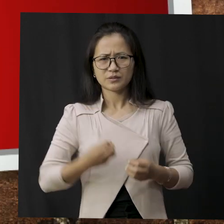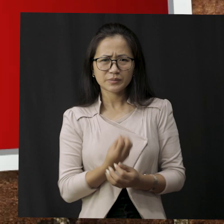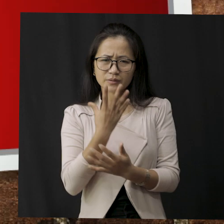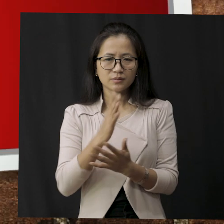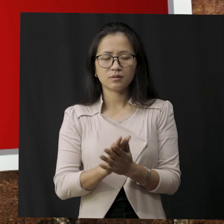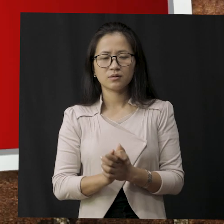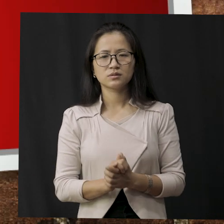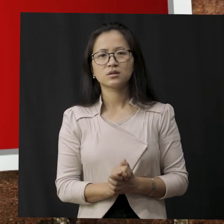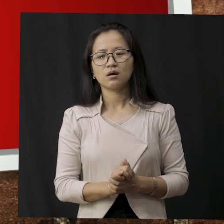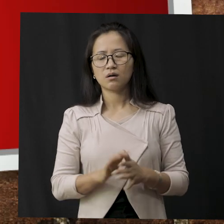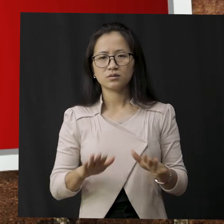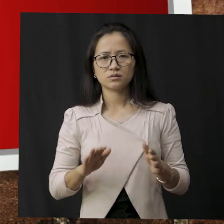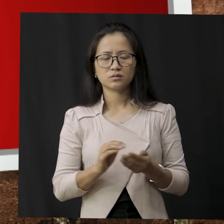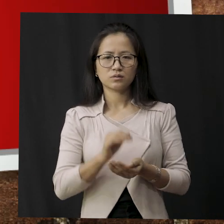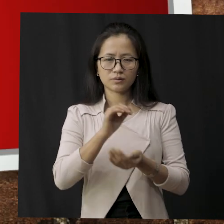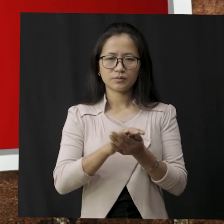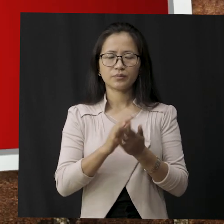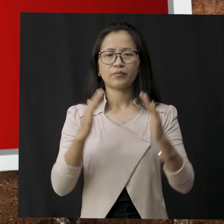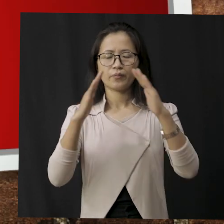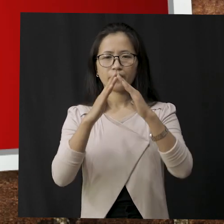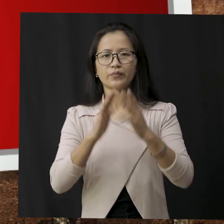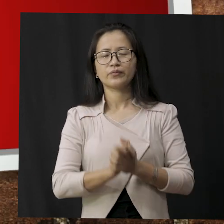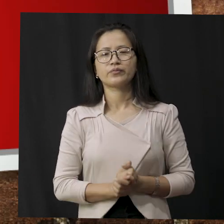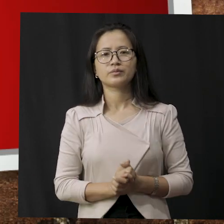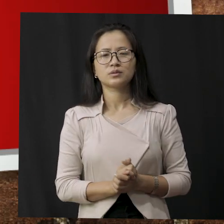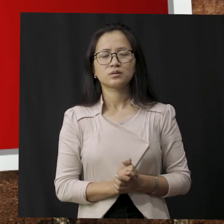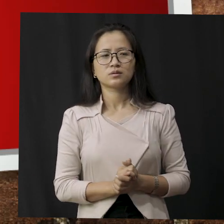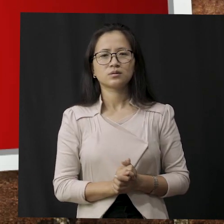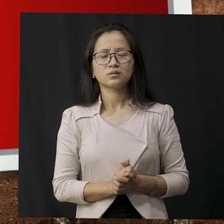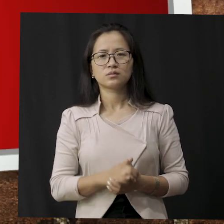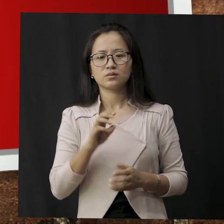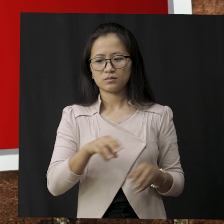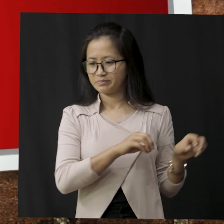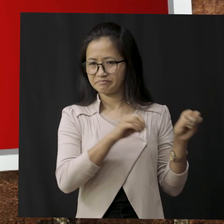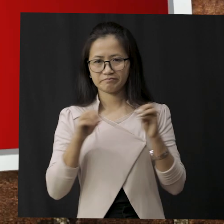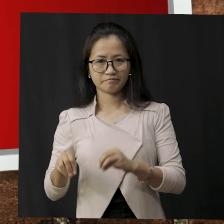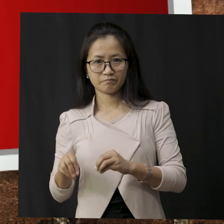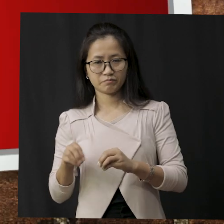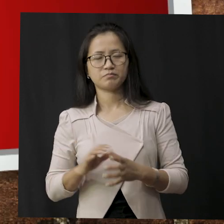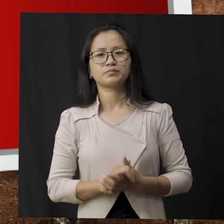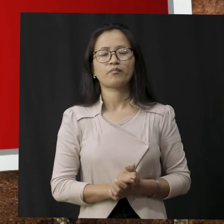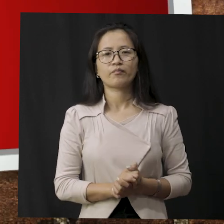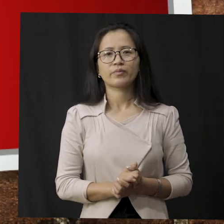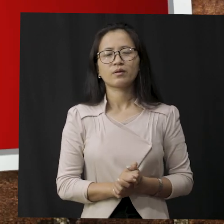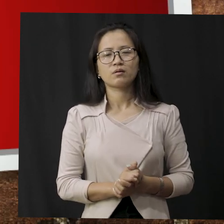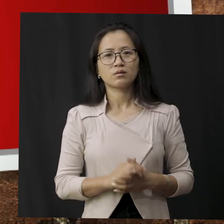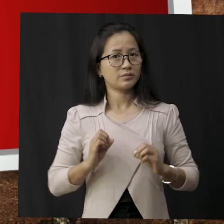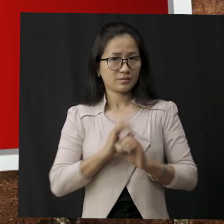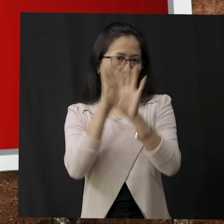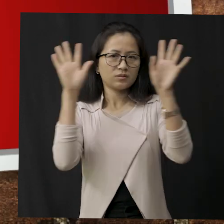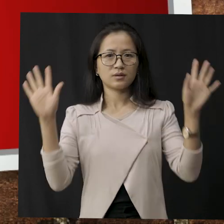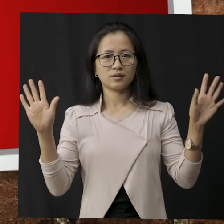also call them portable house. Now this type of houses are movable. Are you all